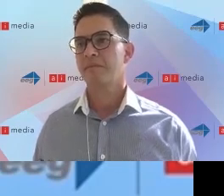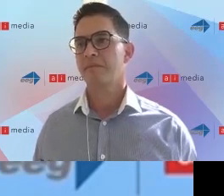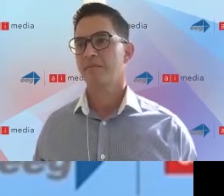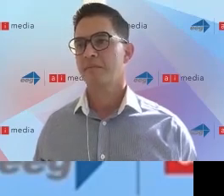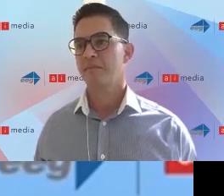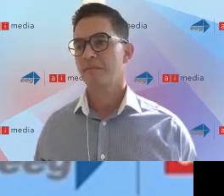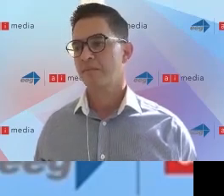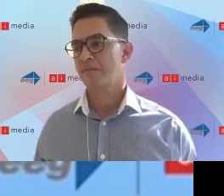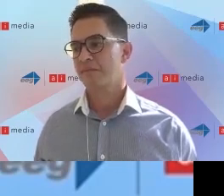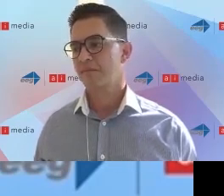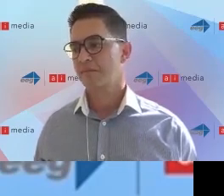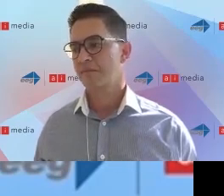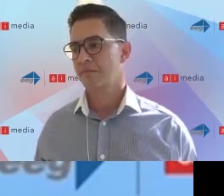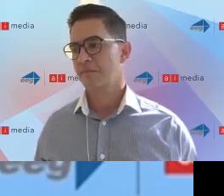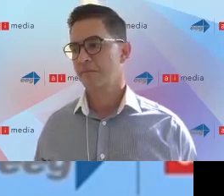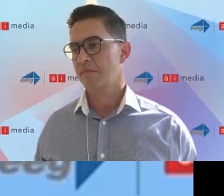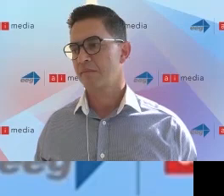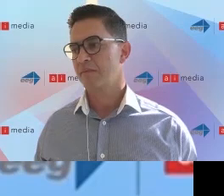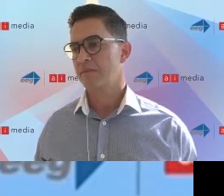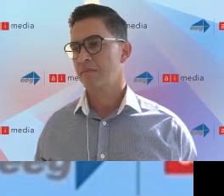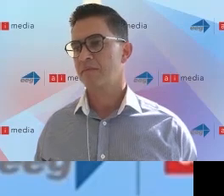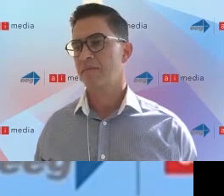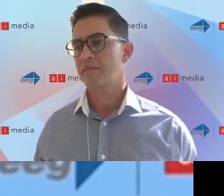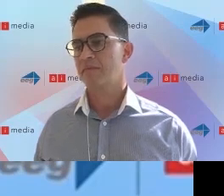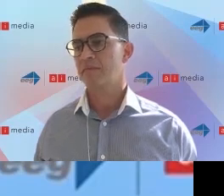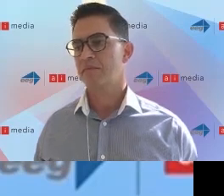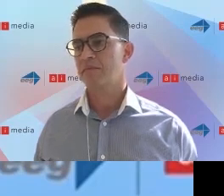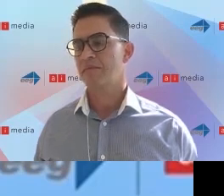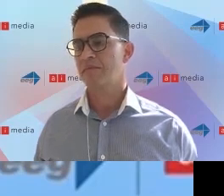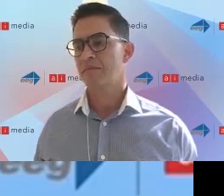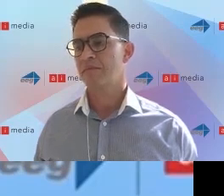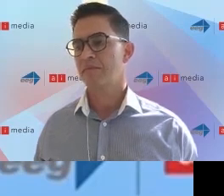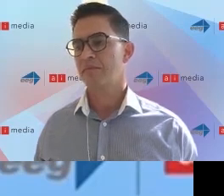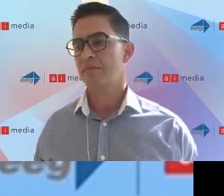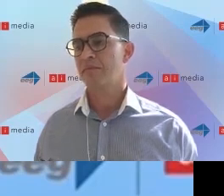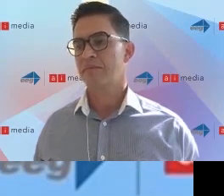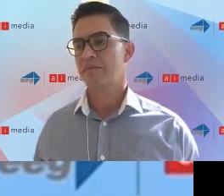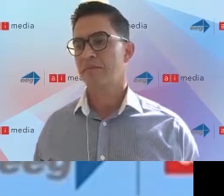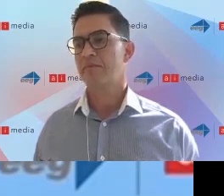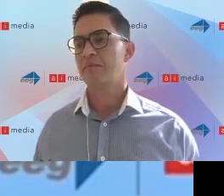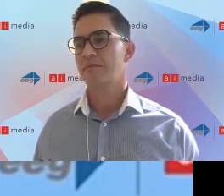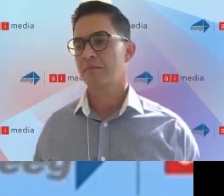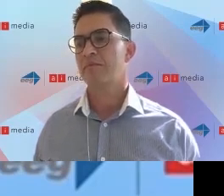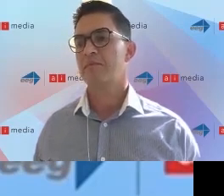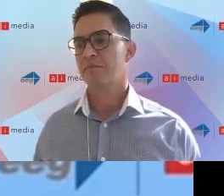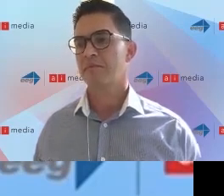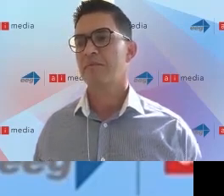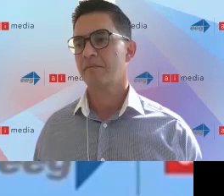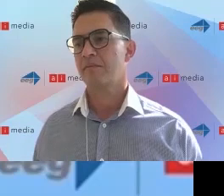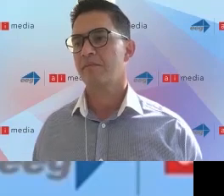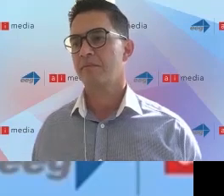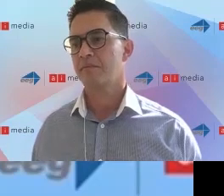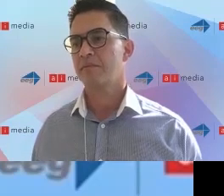to merge the highest accuracy captions with ultra-low latency into secure and low fault